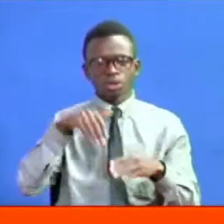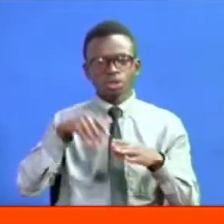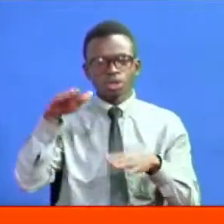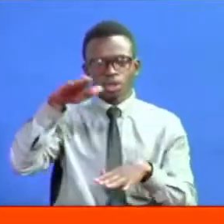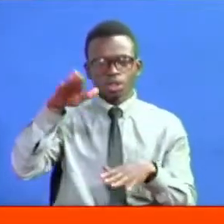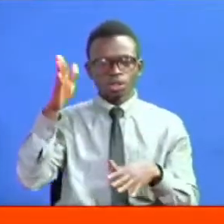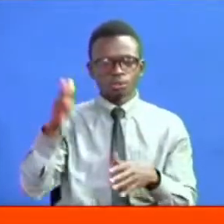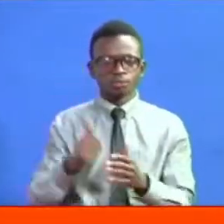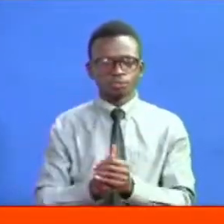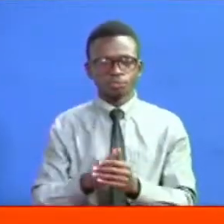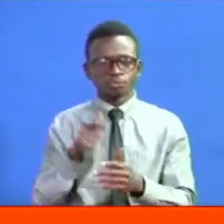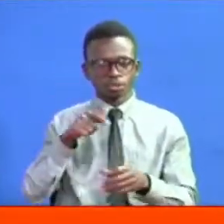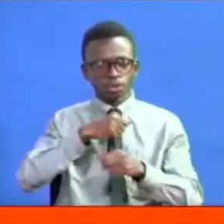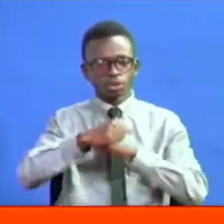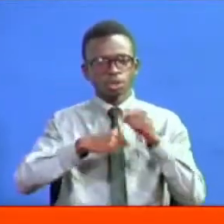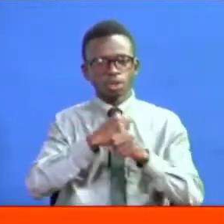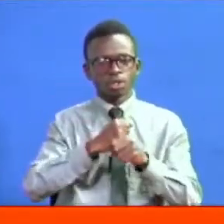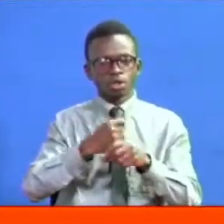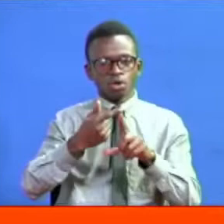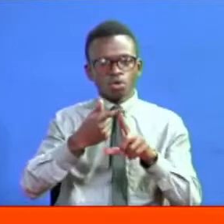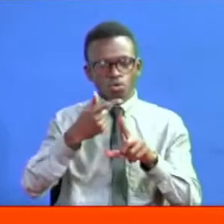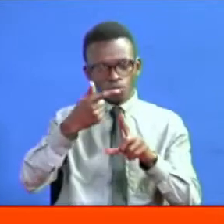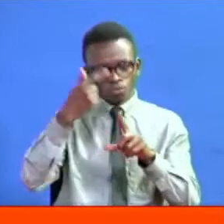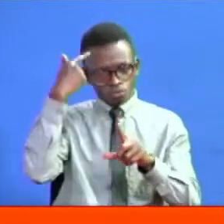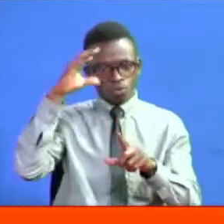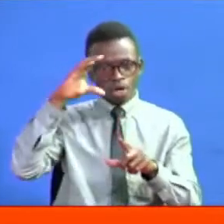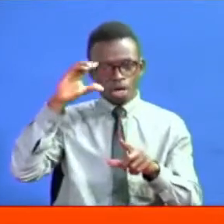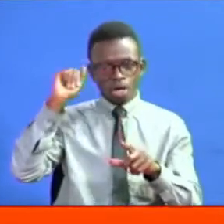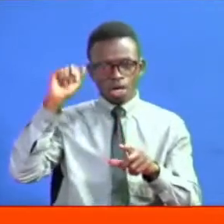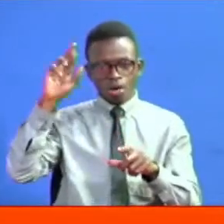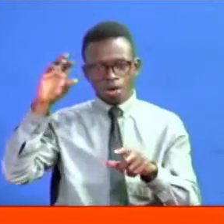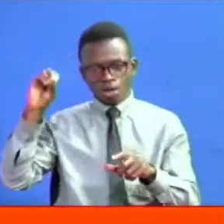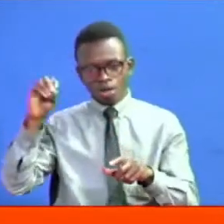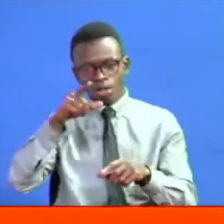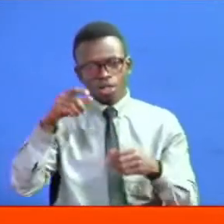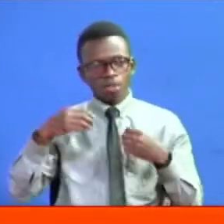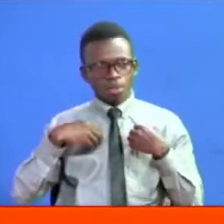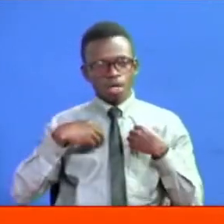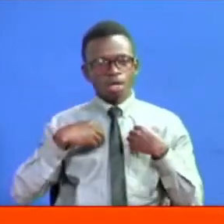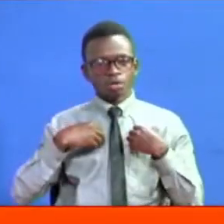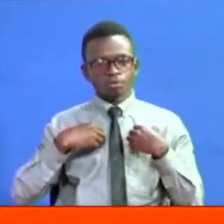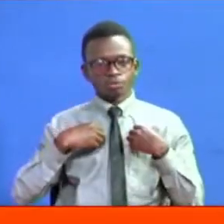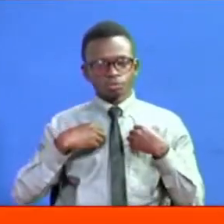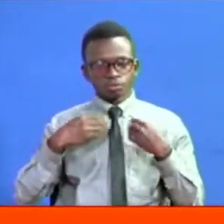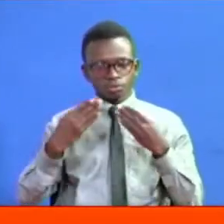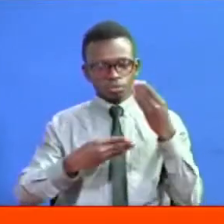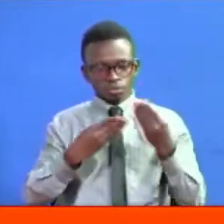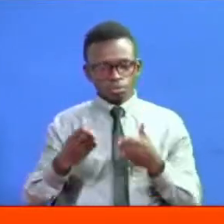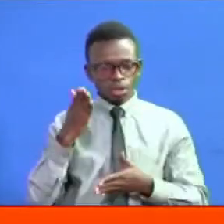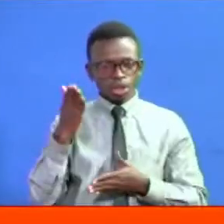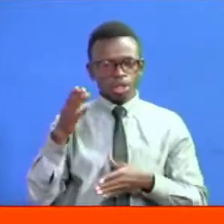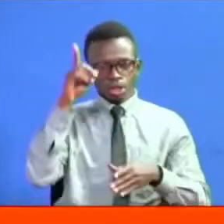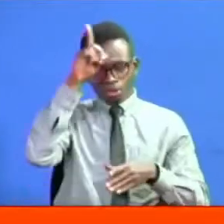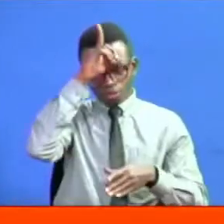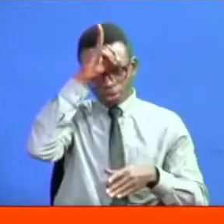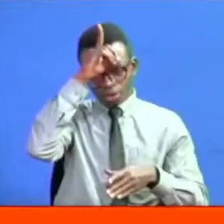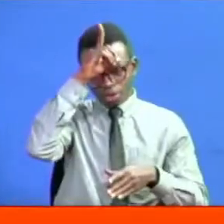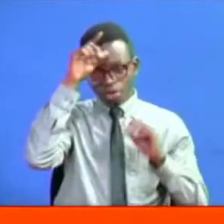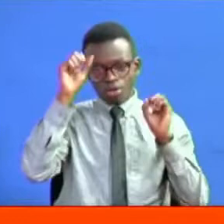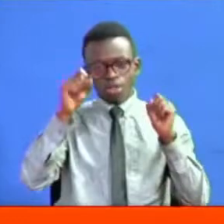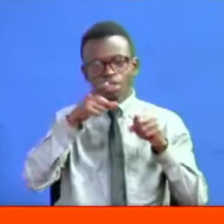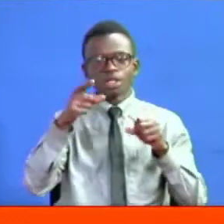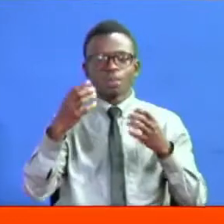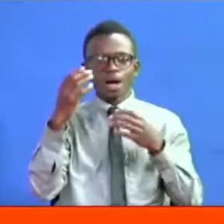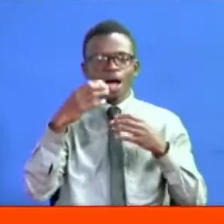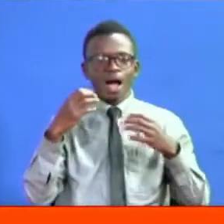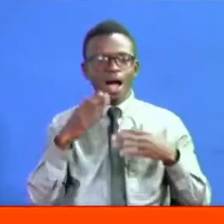Karen Omondi, she has set up a fish stand in her village, and she says she's relieved she can sell her fish without